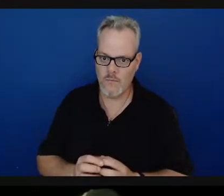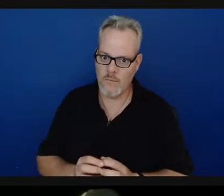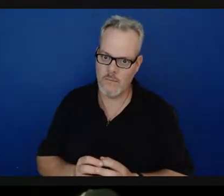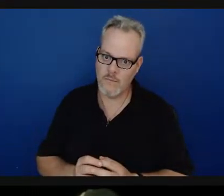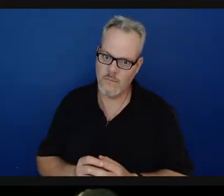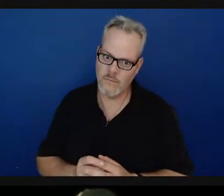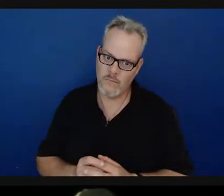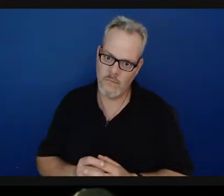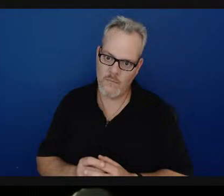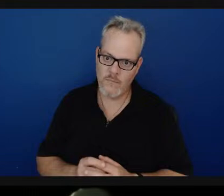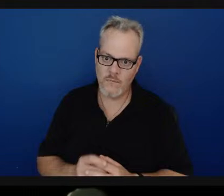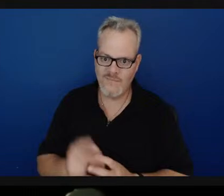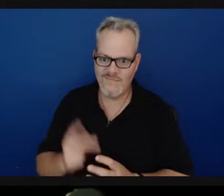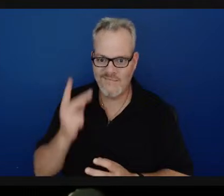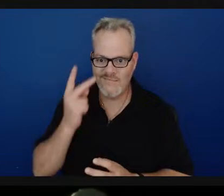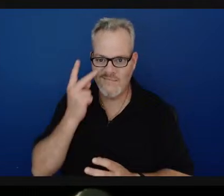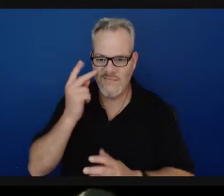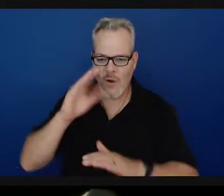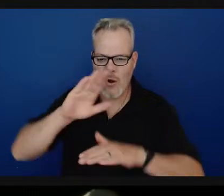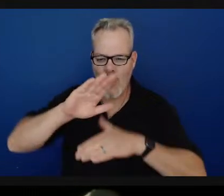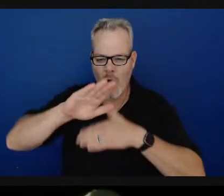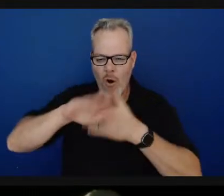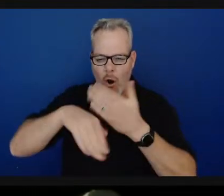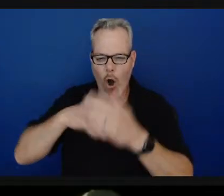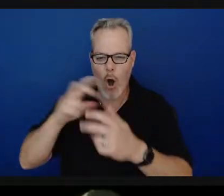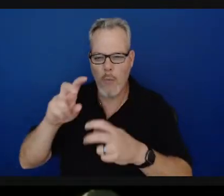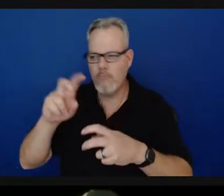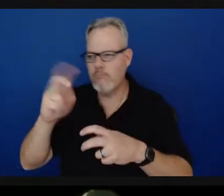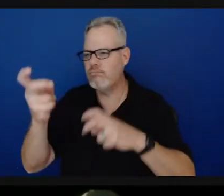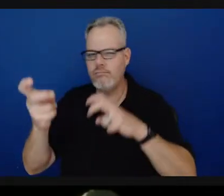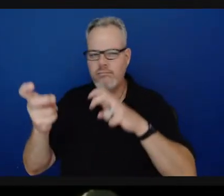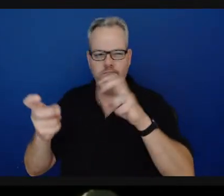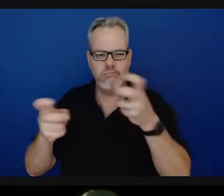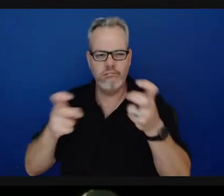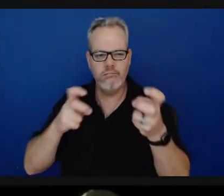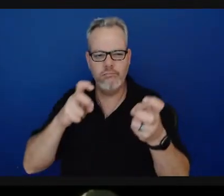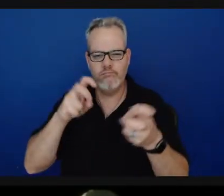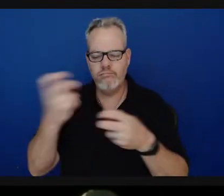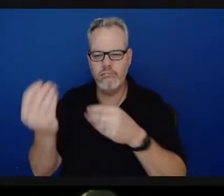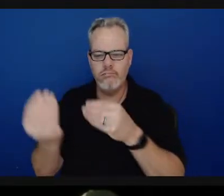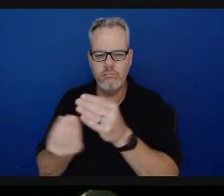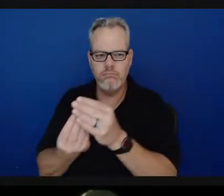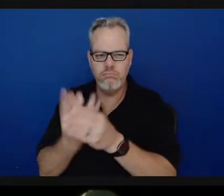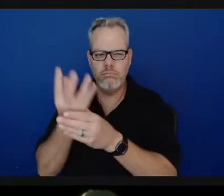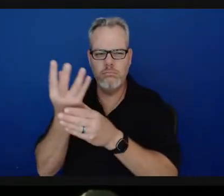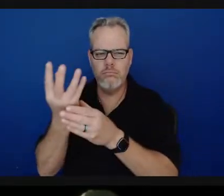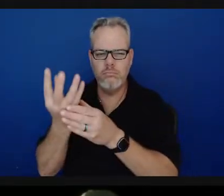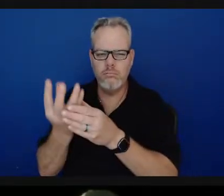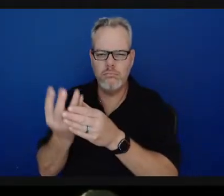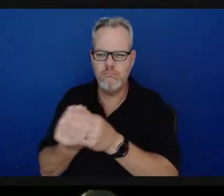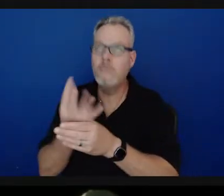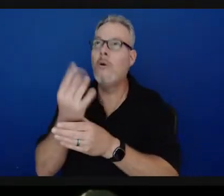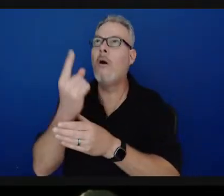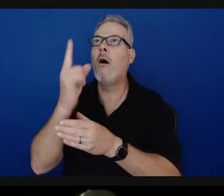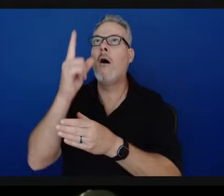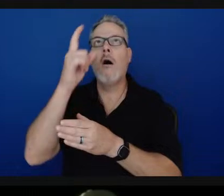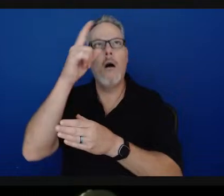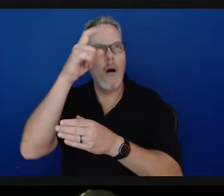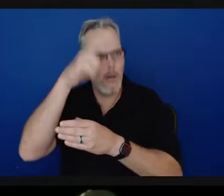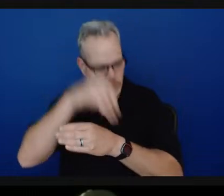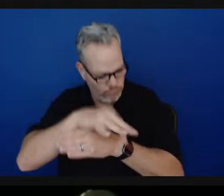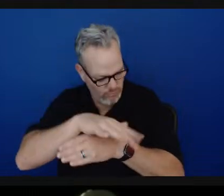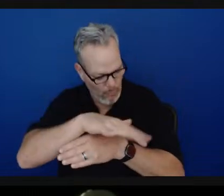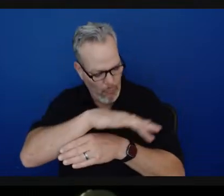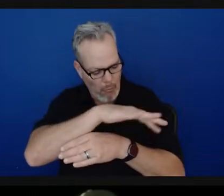View all the tephra, all the fallout from the fountain that's collected on the road since this eruption began